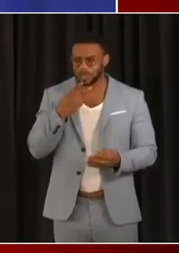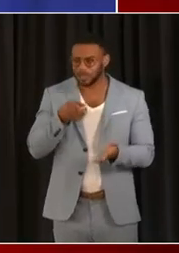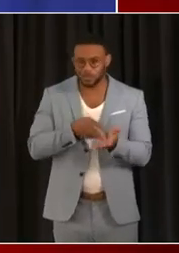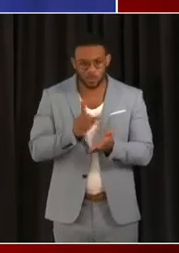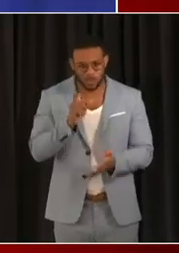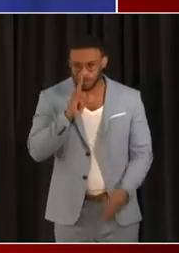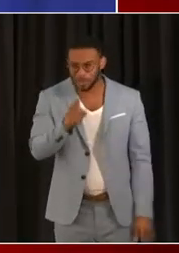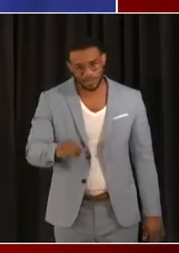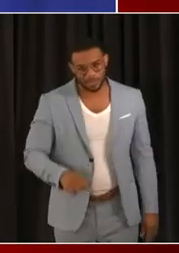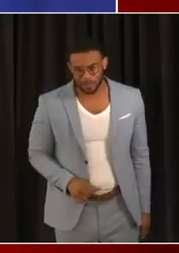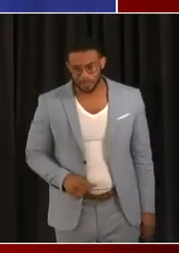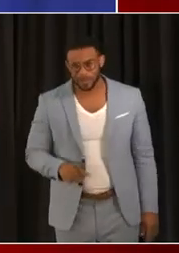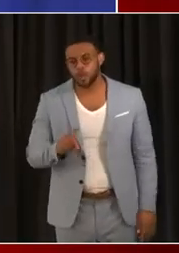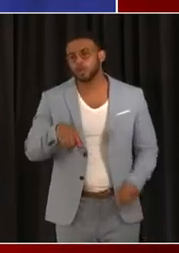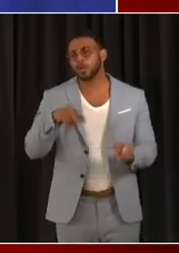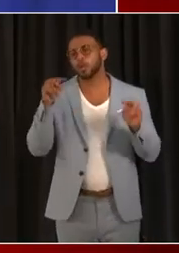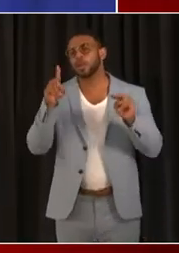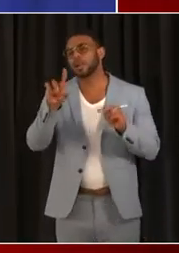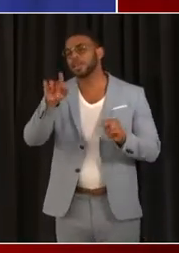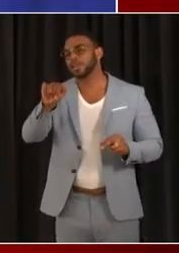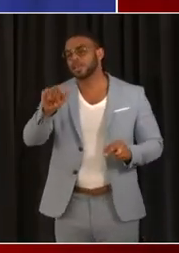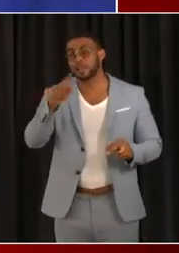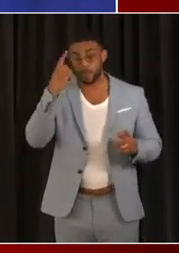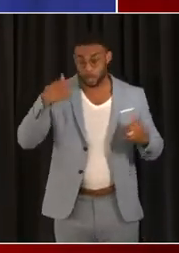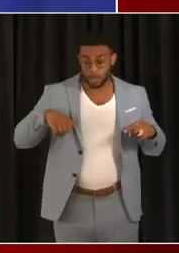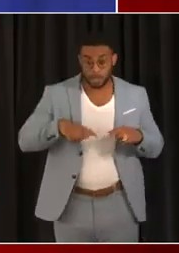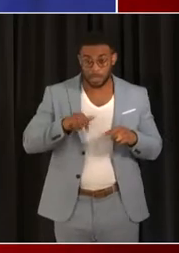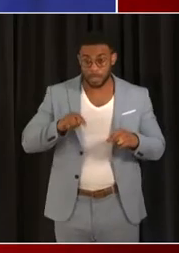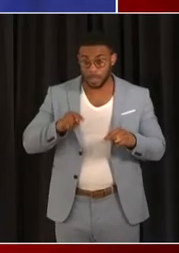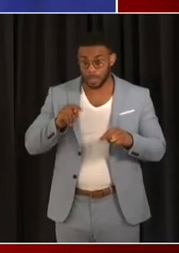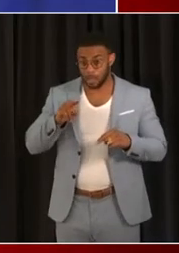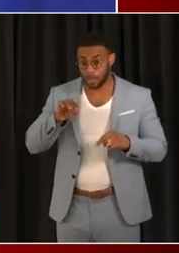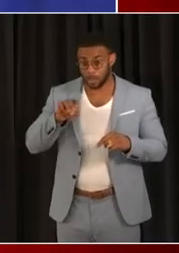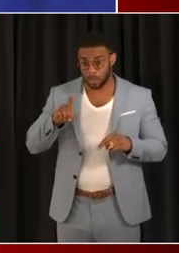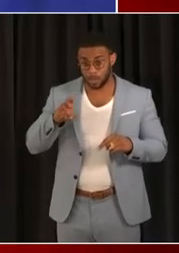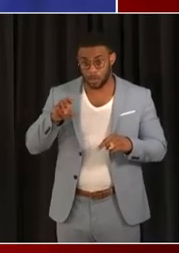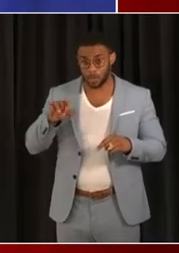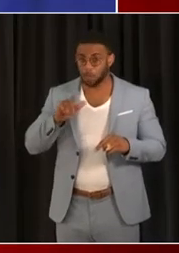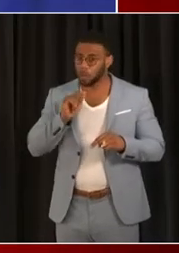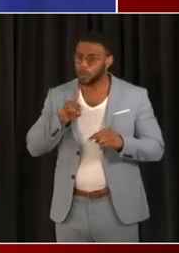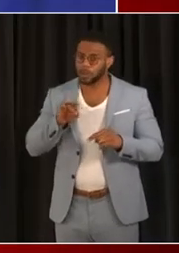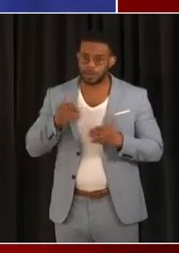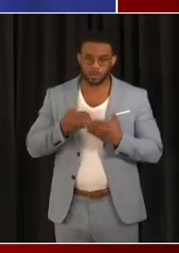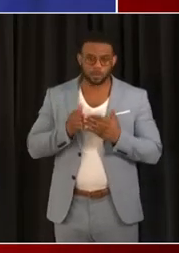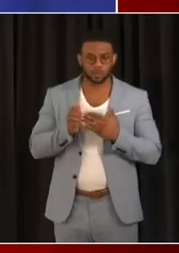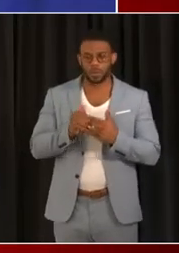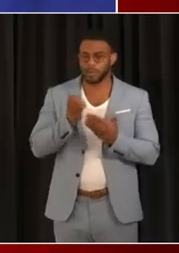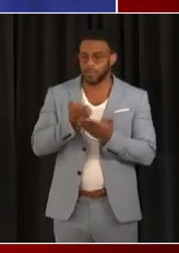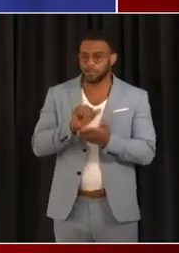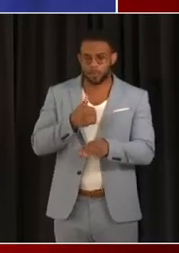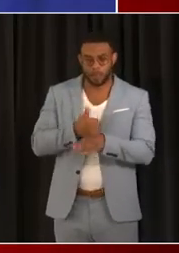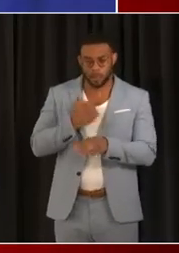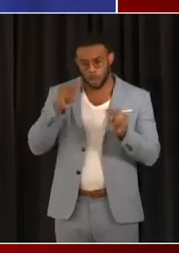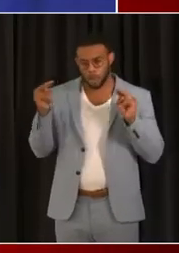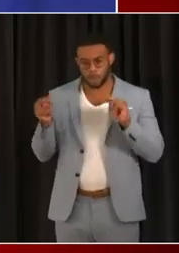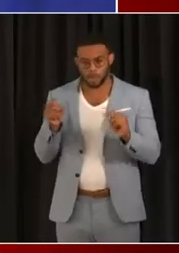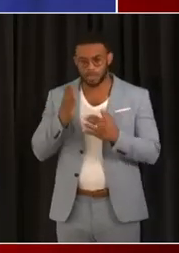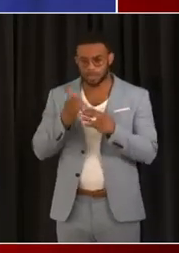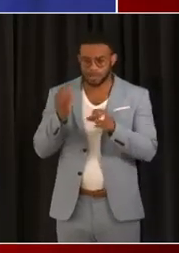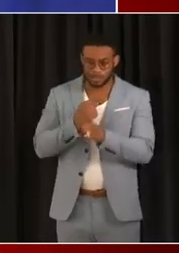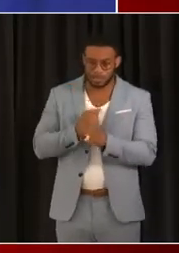always tell you where you need to be. And when you look at the data, for us at Your United Way, we are data-driven, we are evidence-based, and when we look at some of